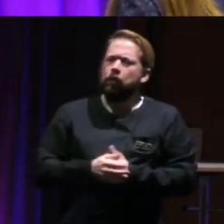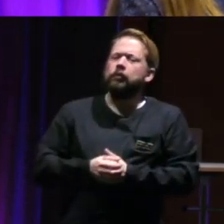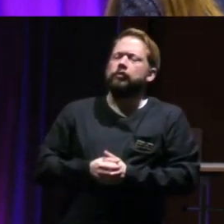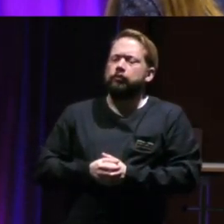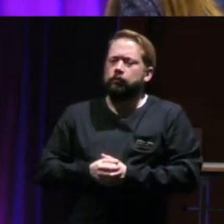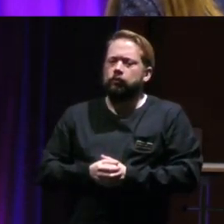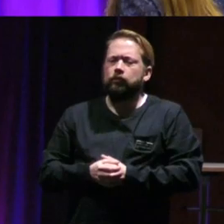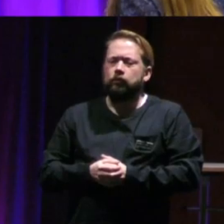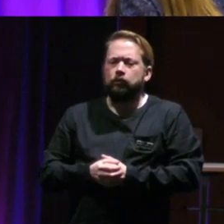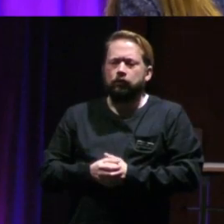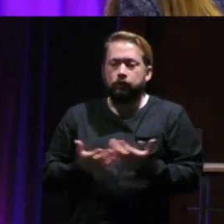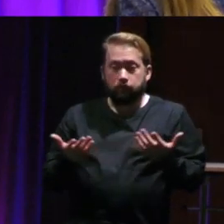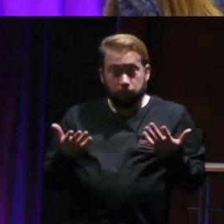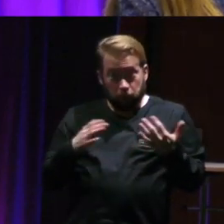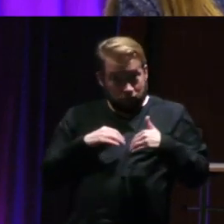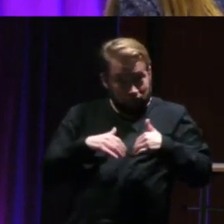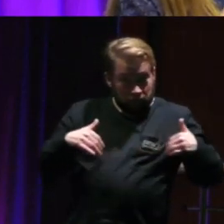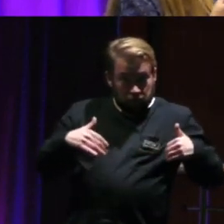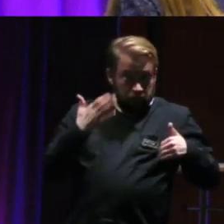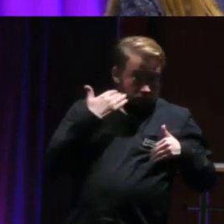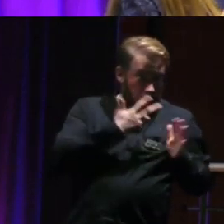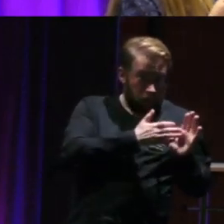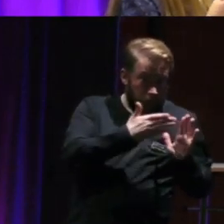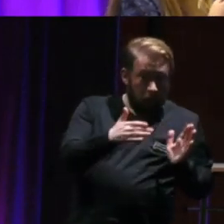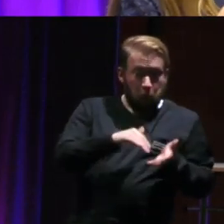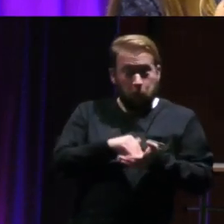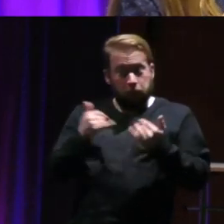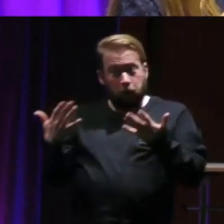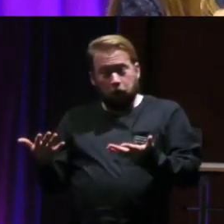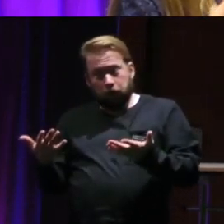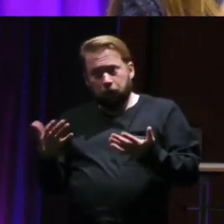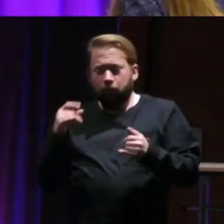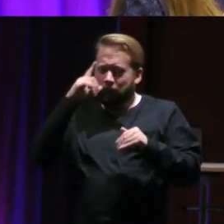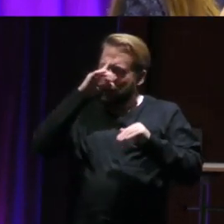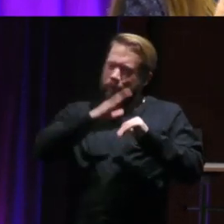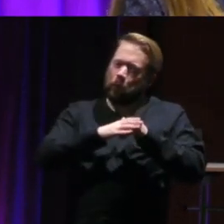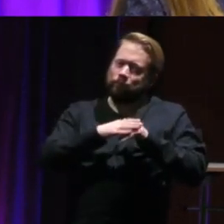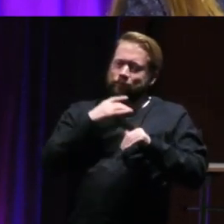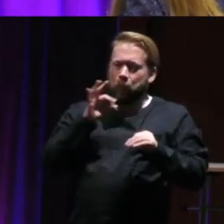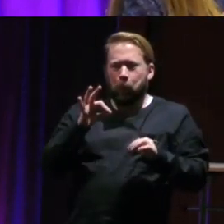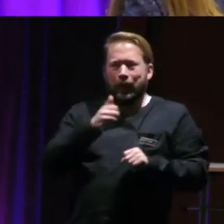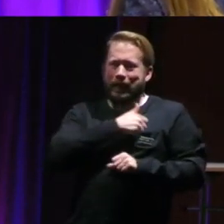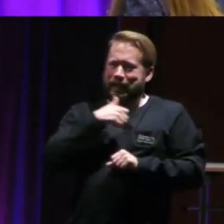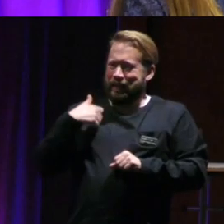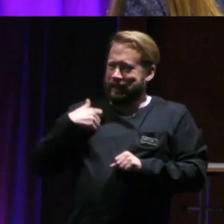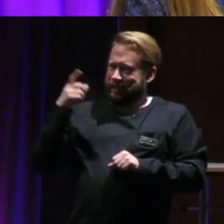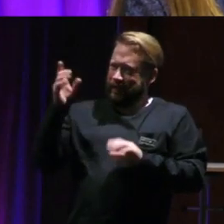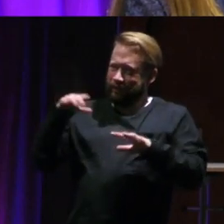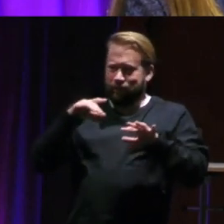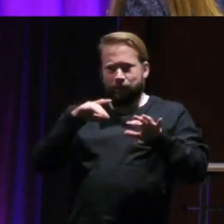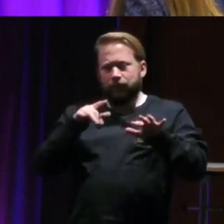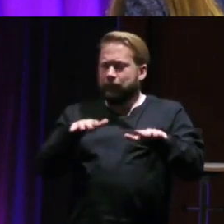compared to the 80s? I mean, when it comes to how the regime reacts to your